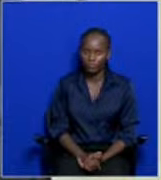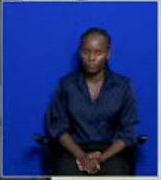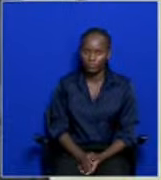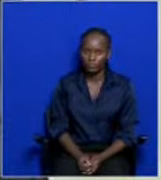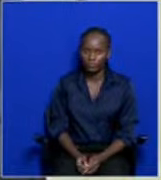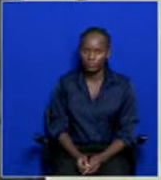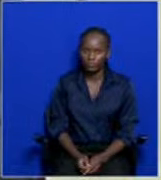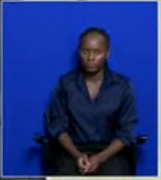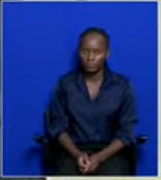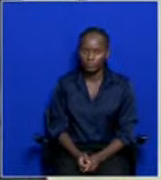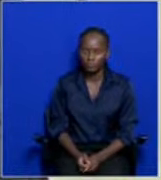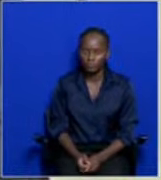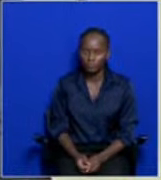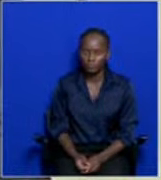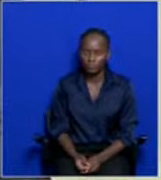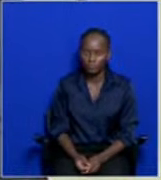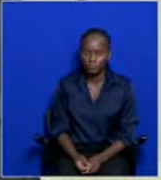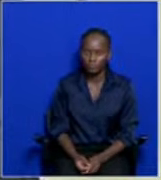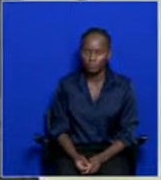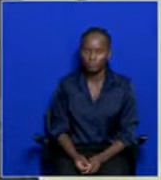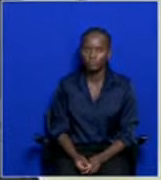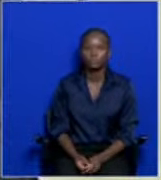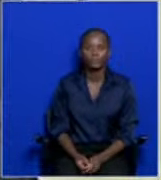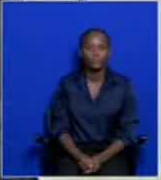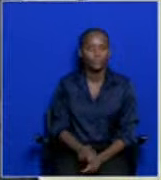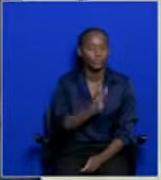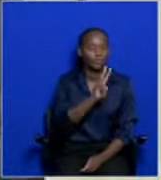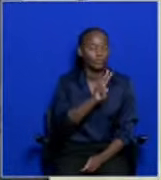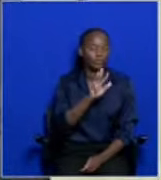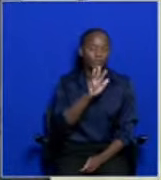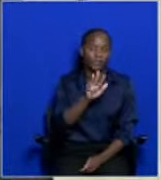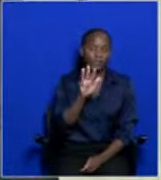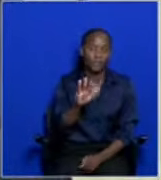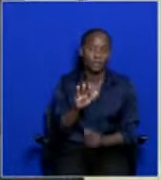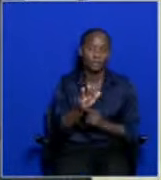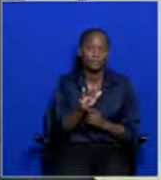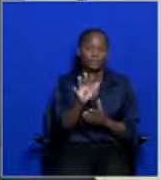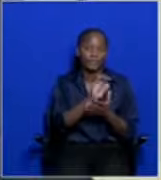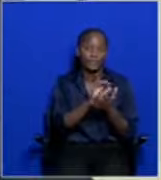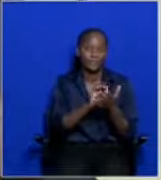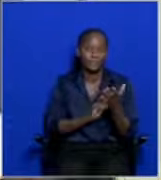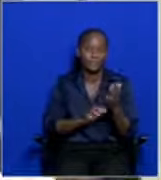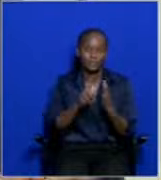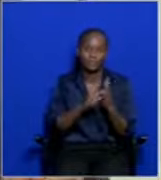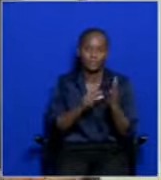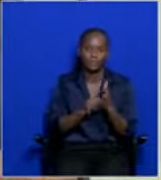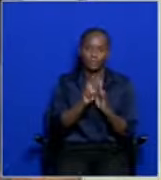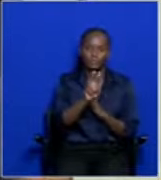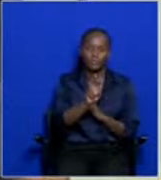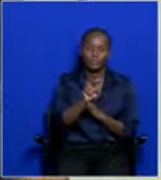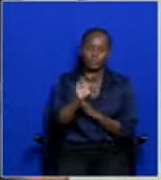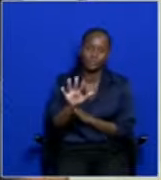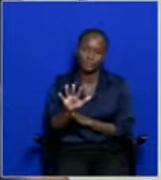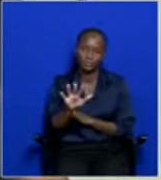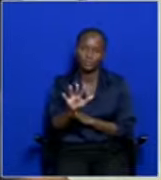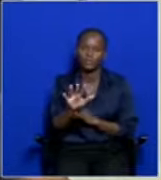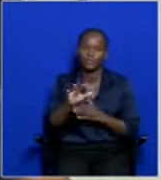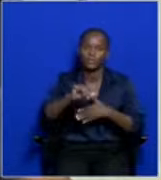and at 299 is a statement as well dated the 25th of May 2023